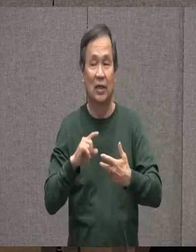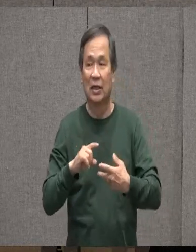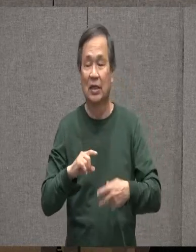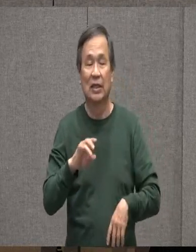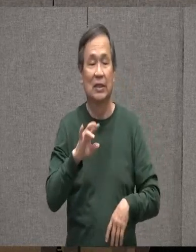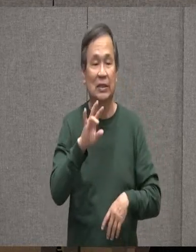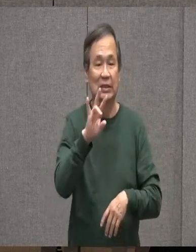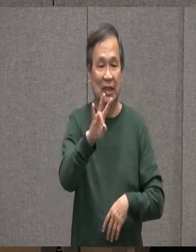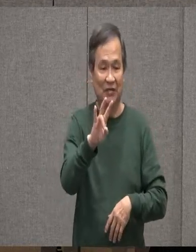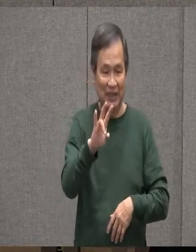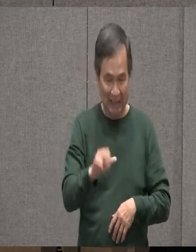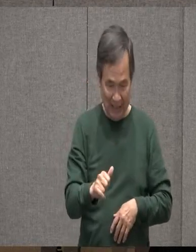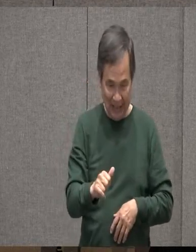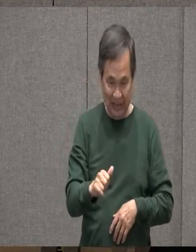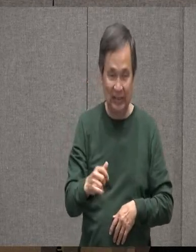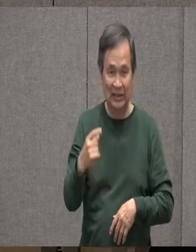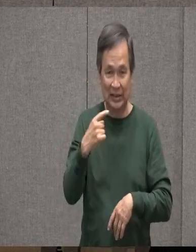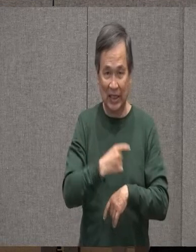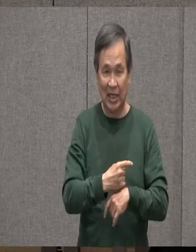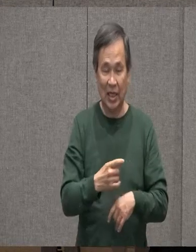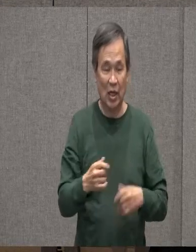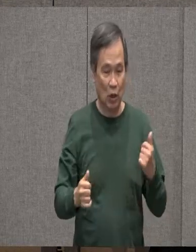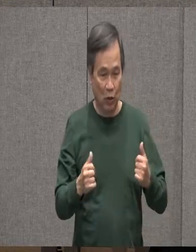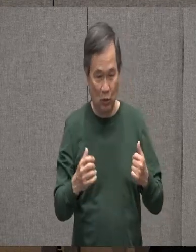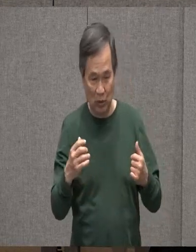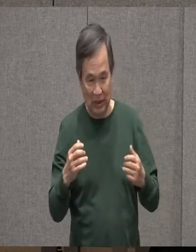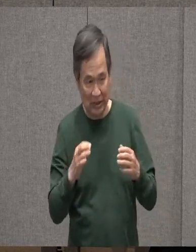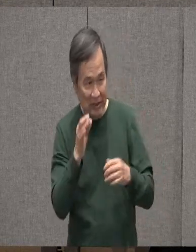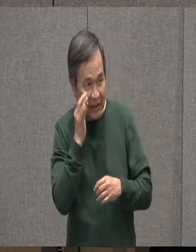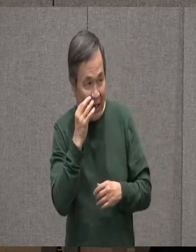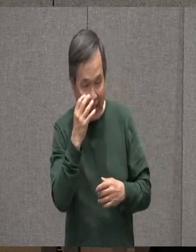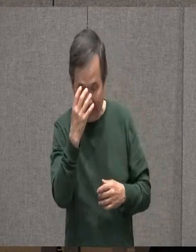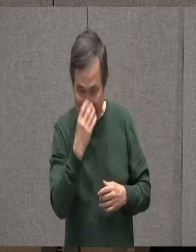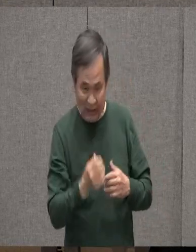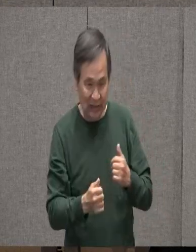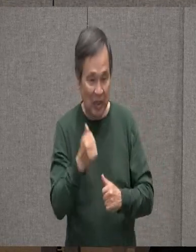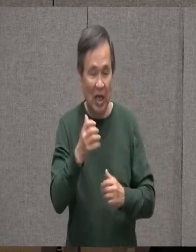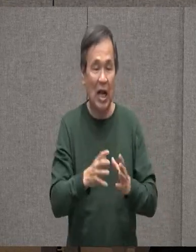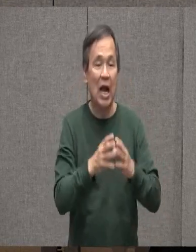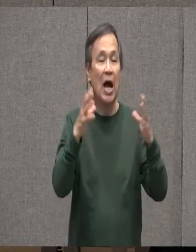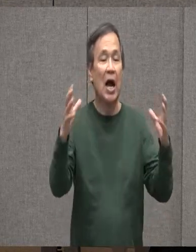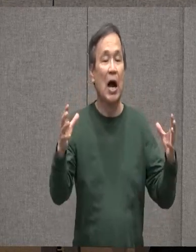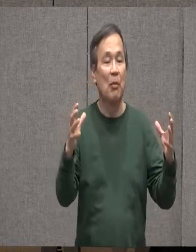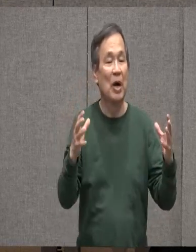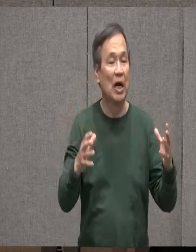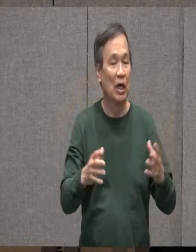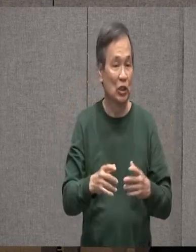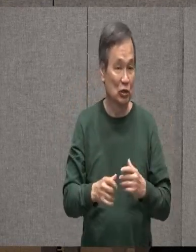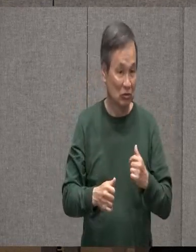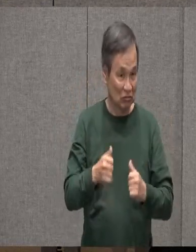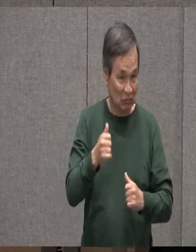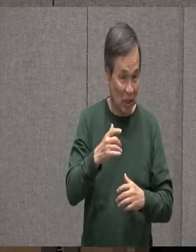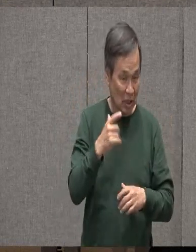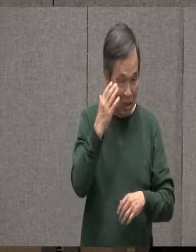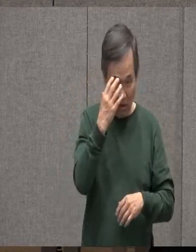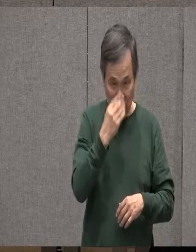by 2 to get that 8, and did the same to the top. So we had 4/8 plus 1/8 plus 2/8 equals